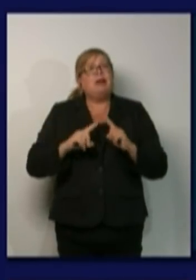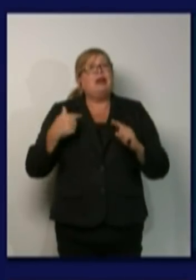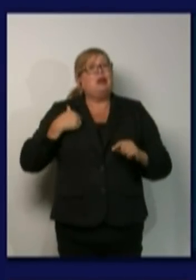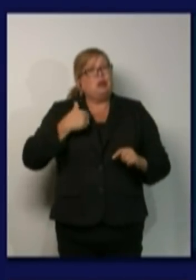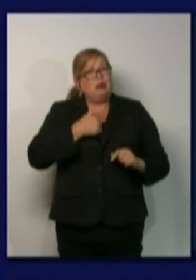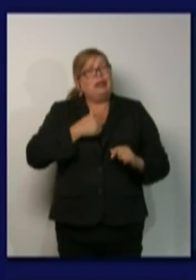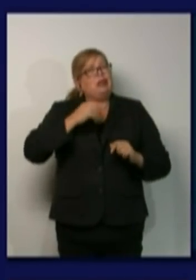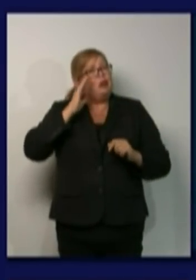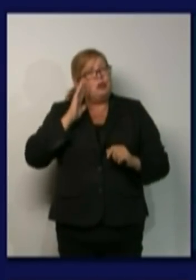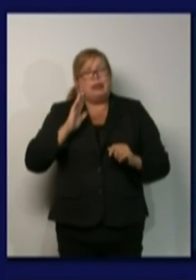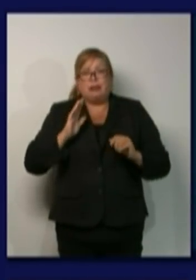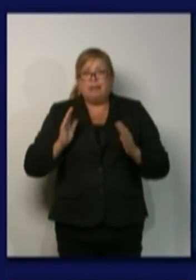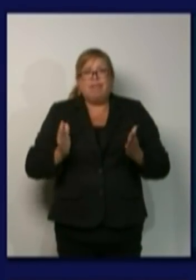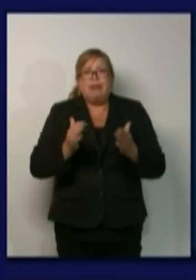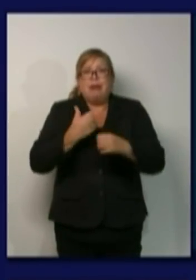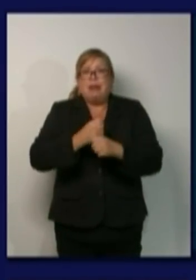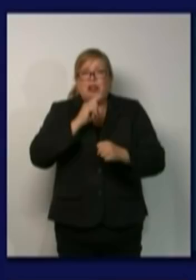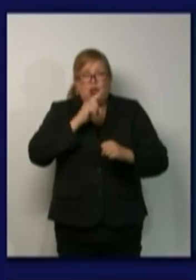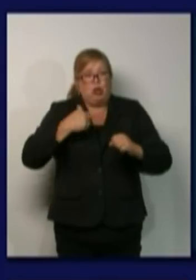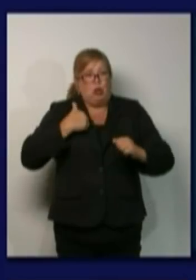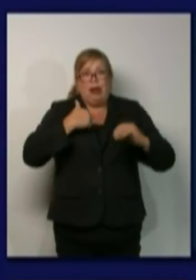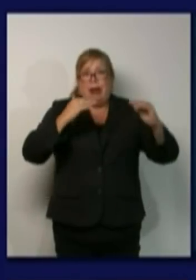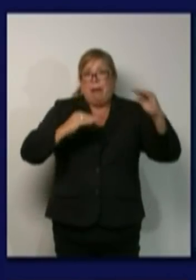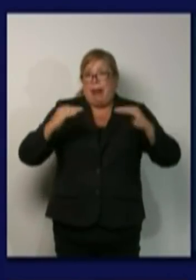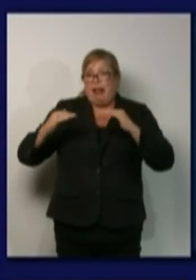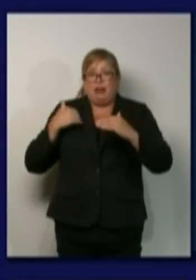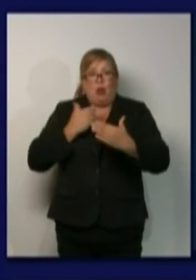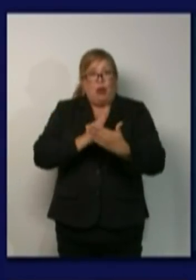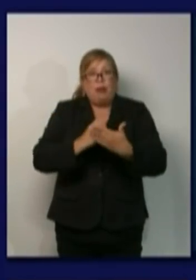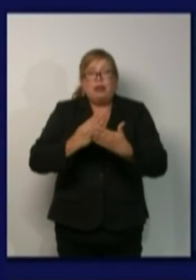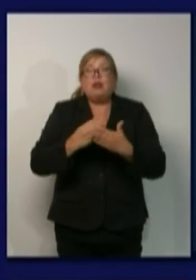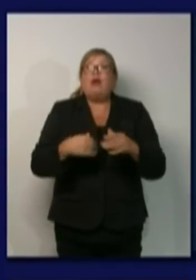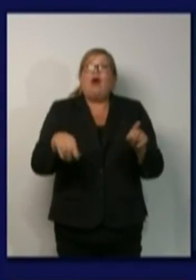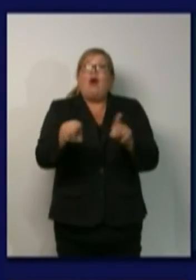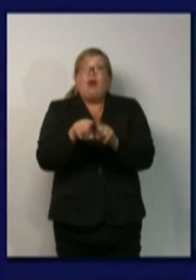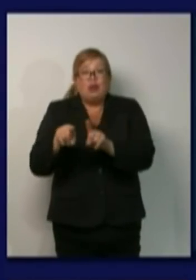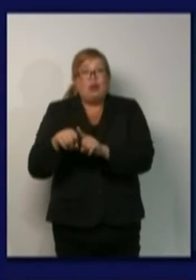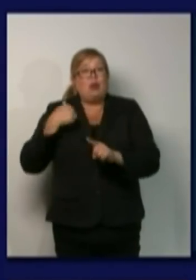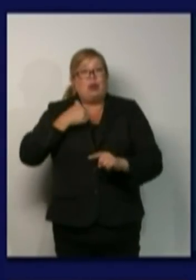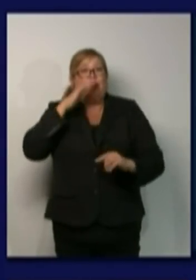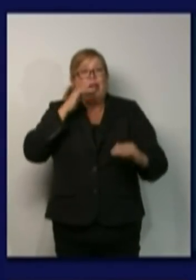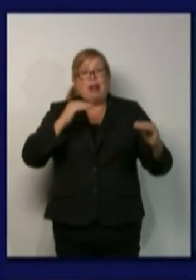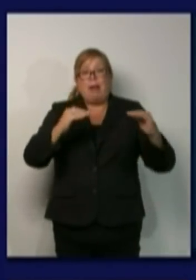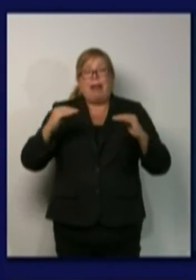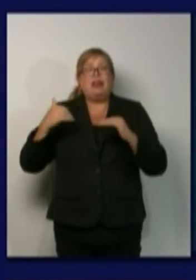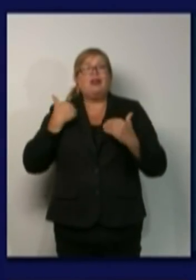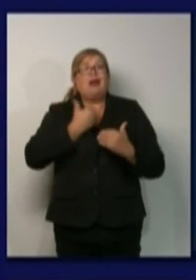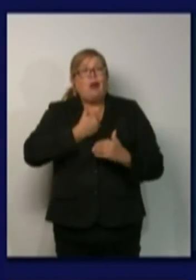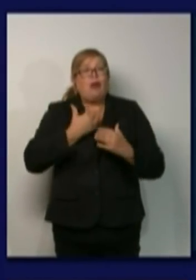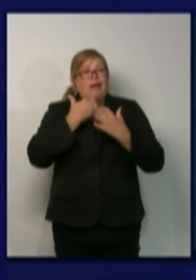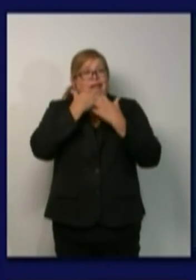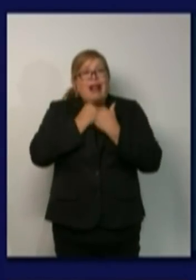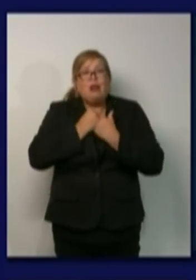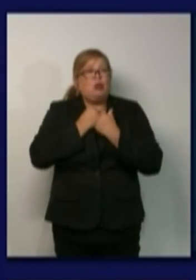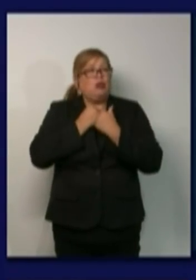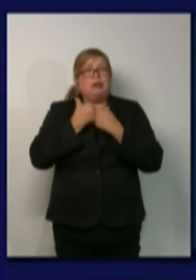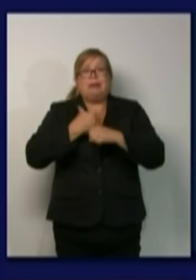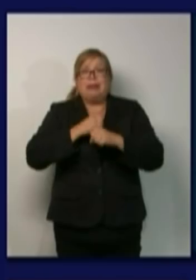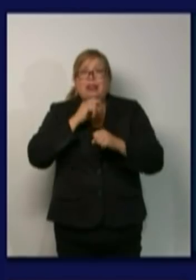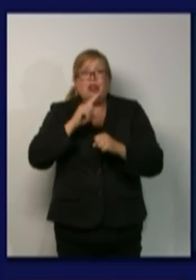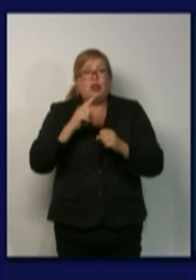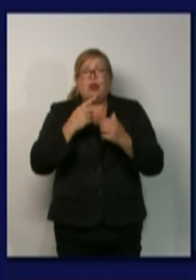an effort to balance the budget, but also to balance our principles and to advance our